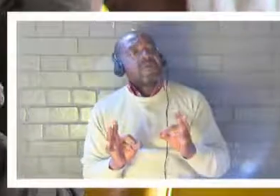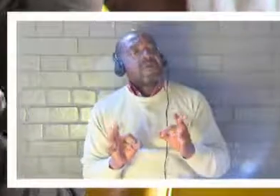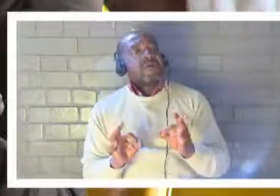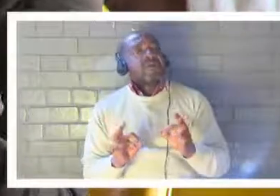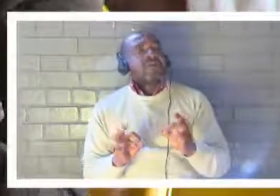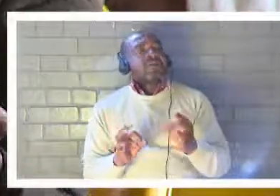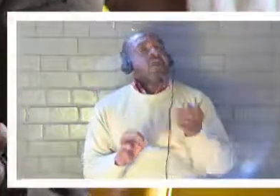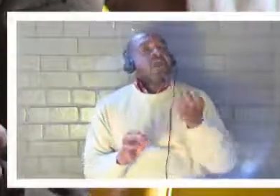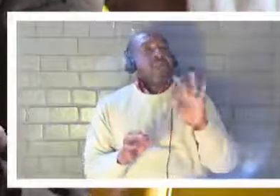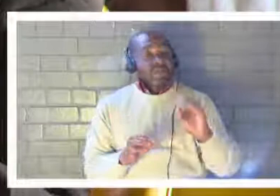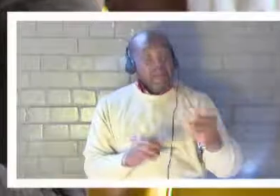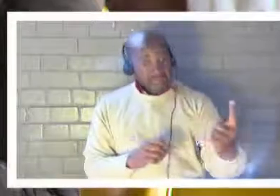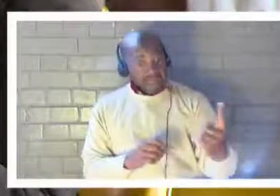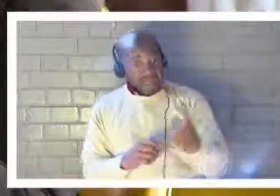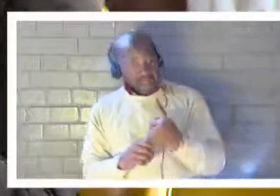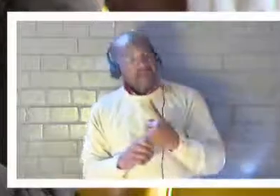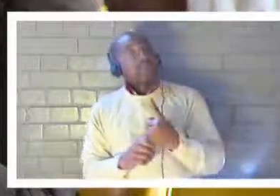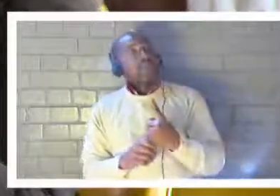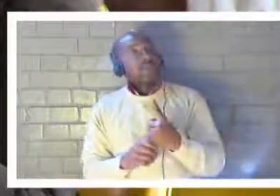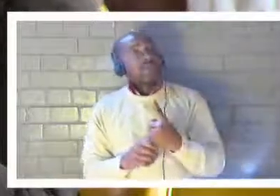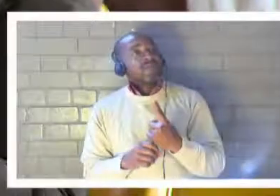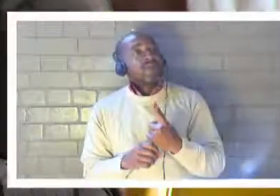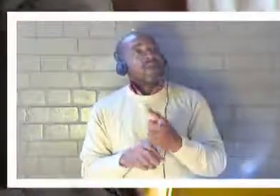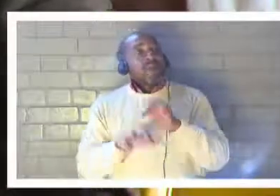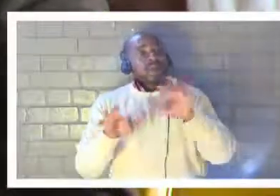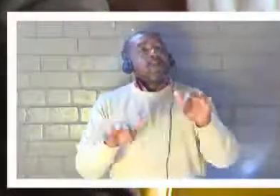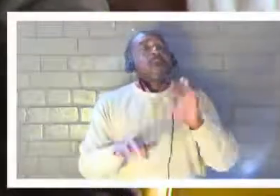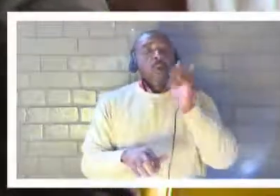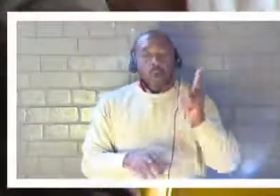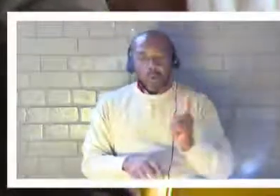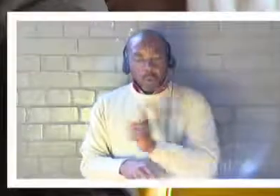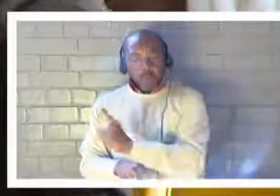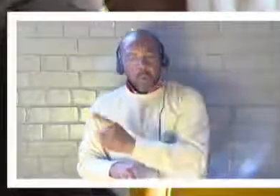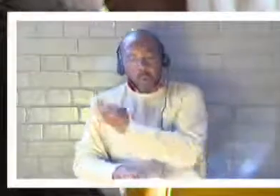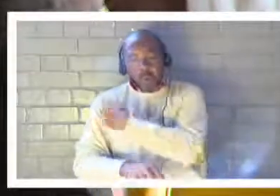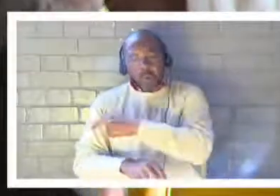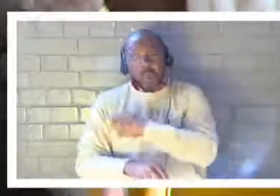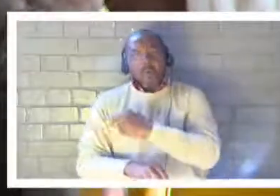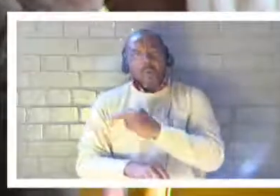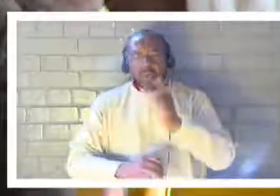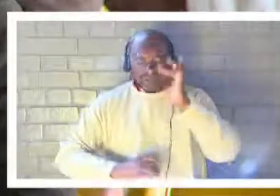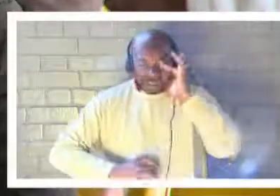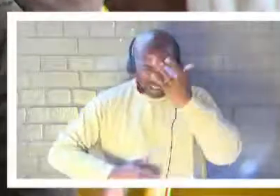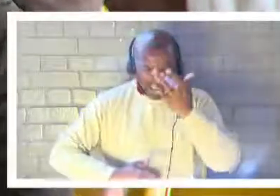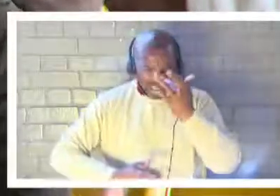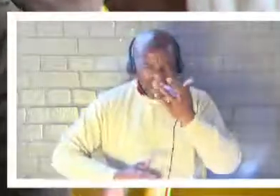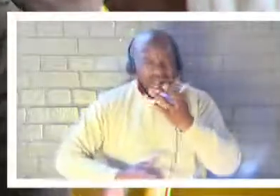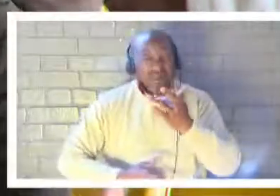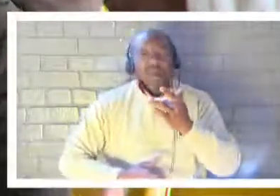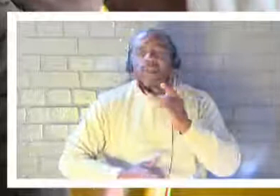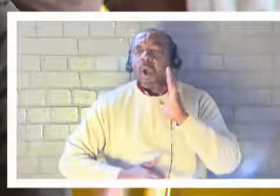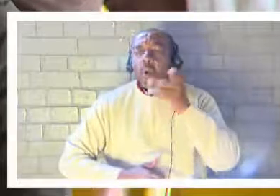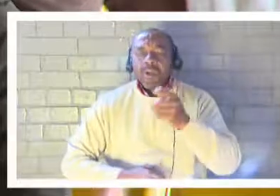and we're getting litigation. So we're defeating the purpose of the institution. So, Chair,